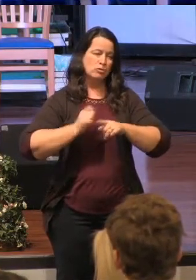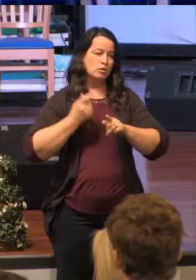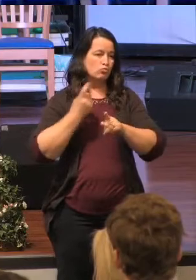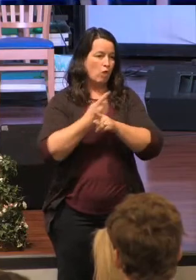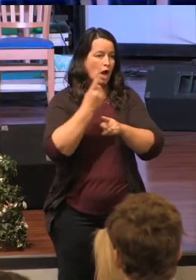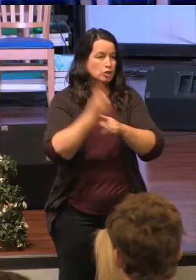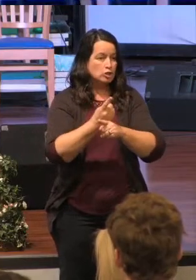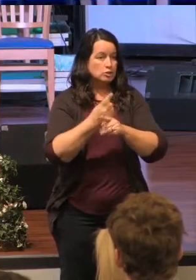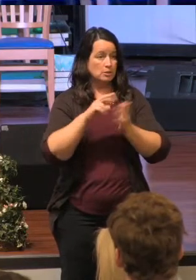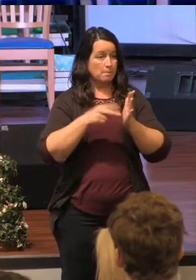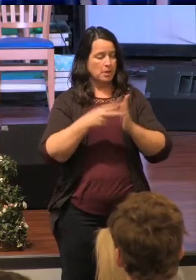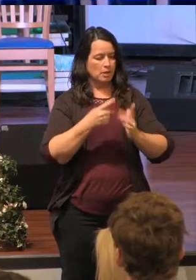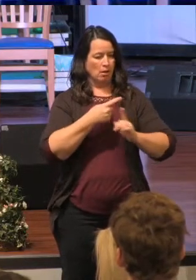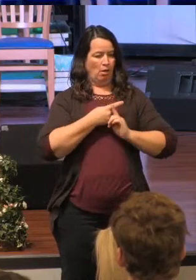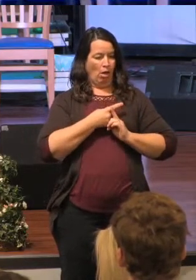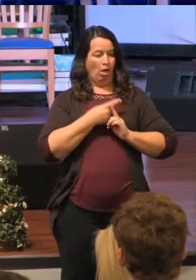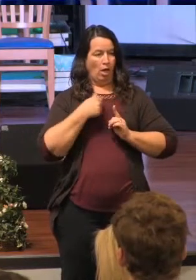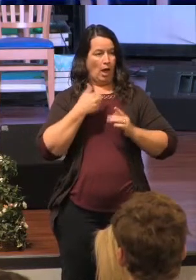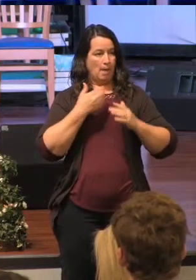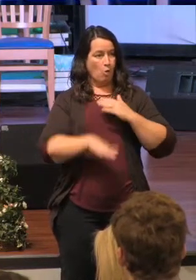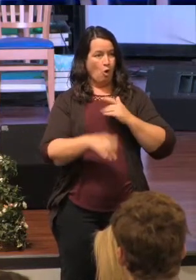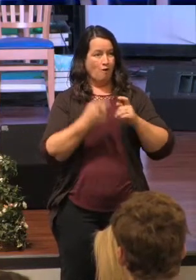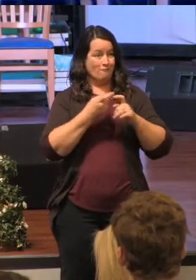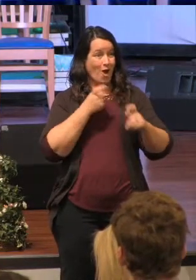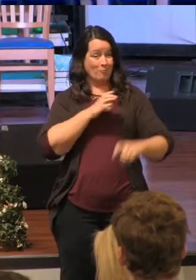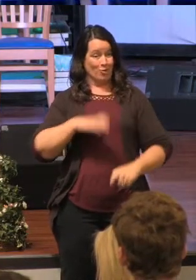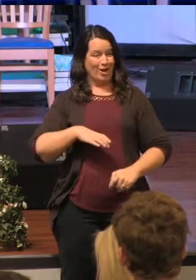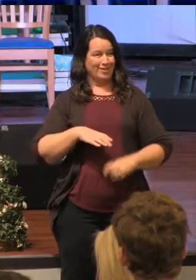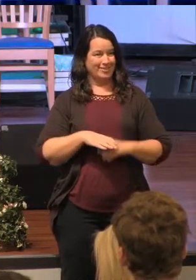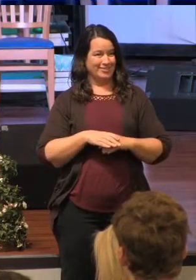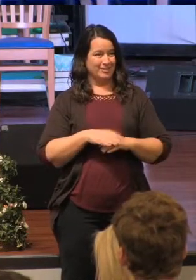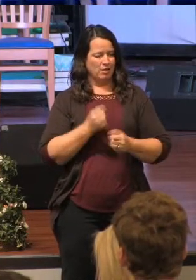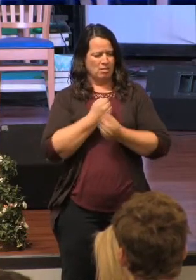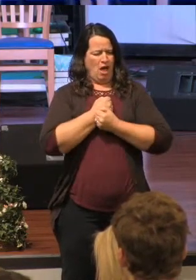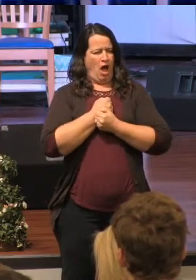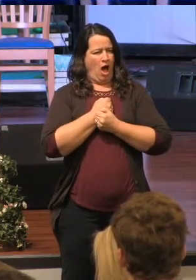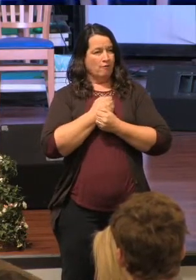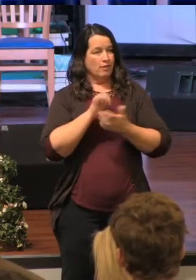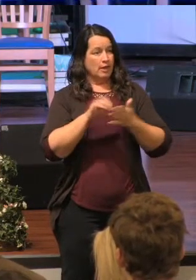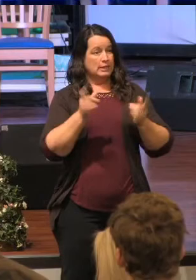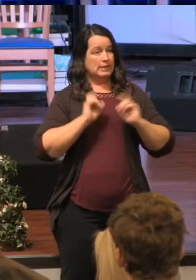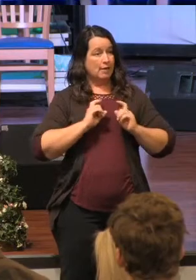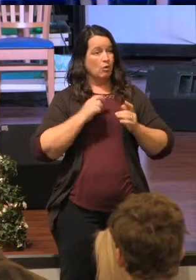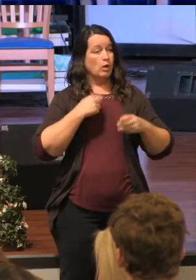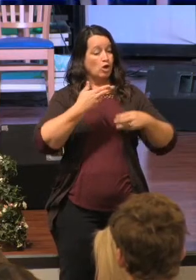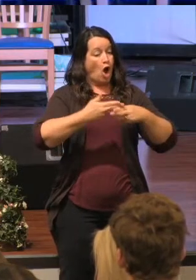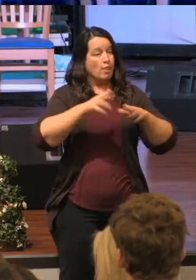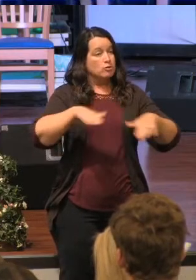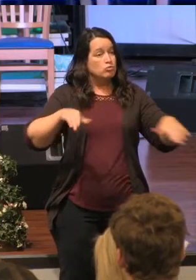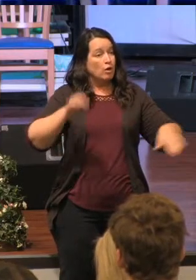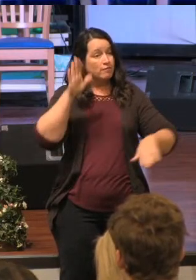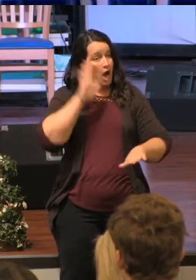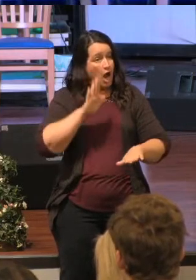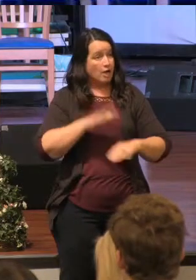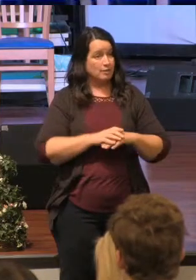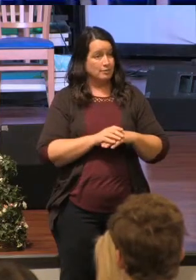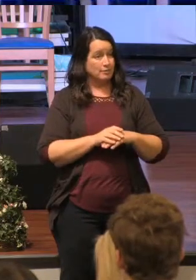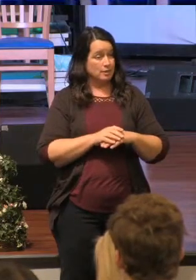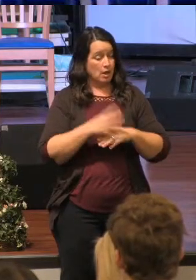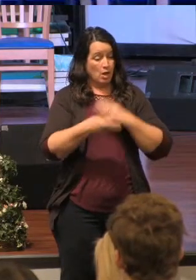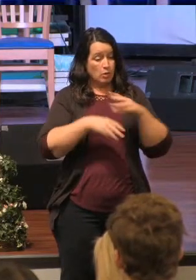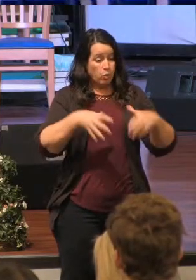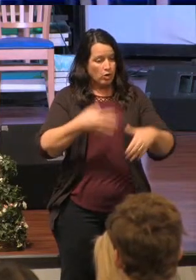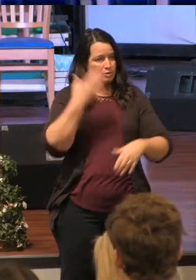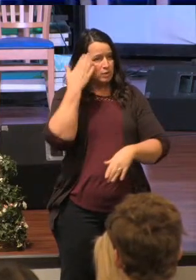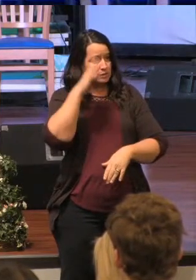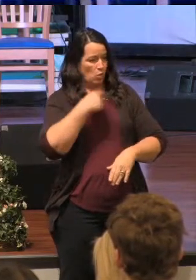is born of him. Behold, what manner of love the Father has bestowed upon us that we should be called the children of God. Therefore, the world does not